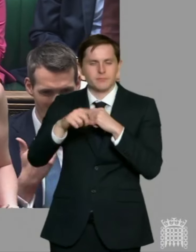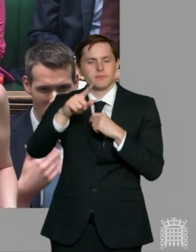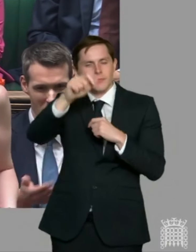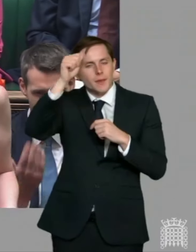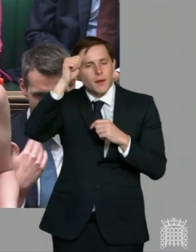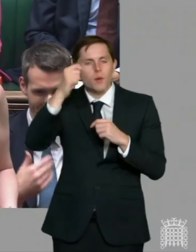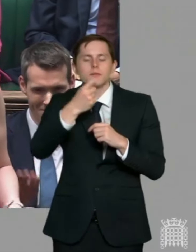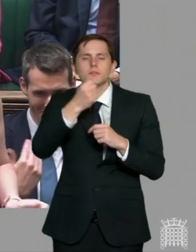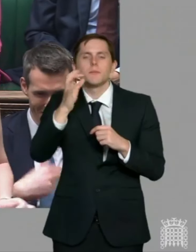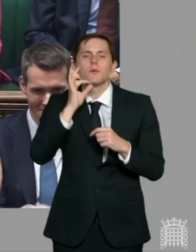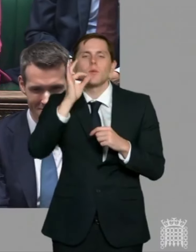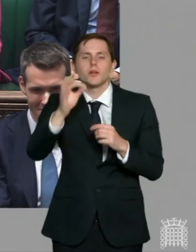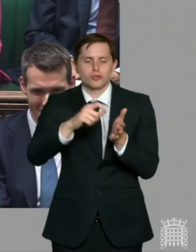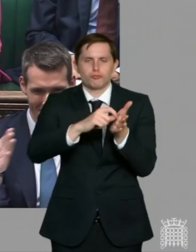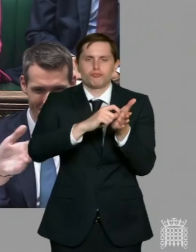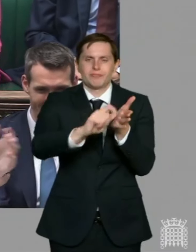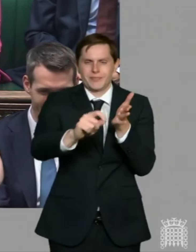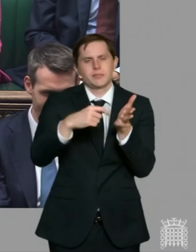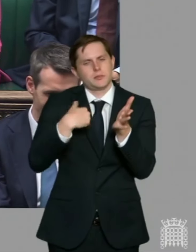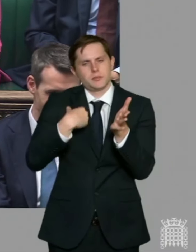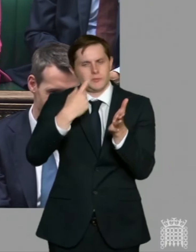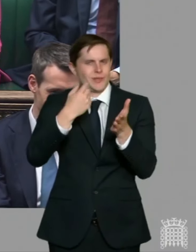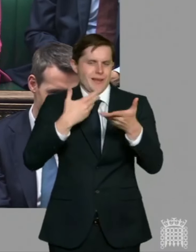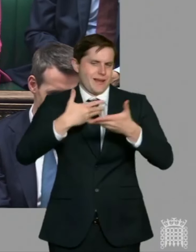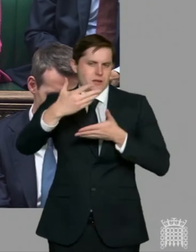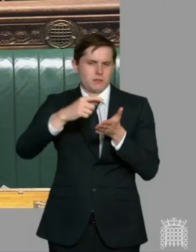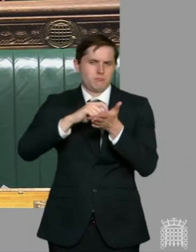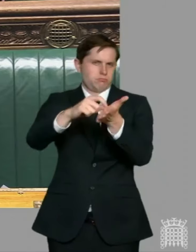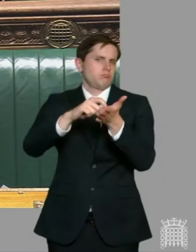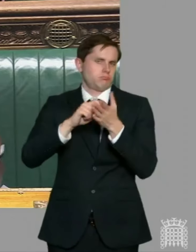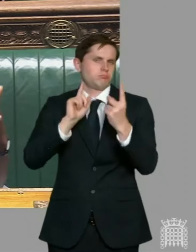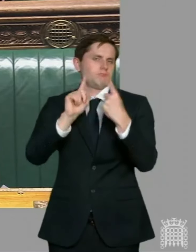to read and digest her brief after the election.